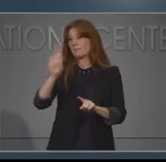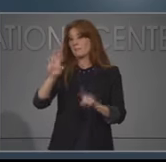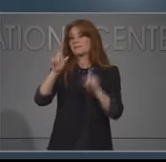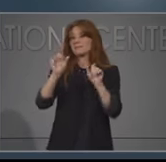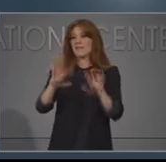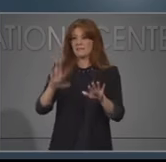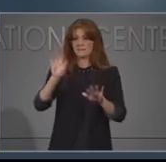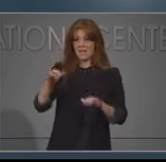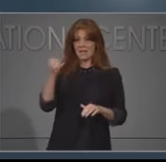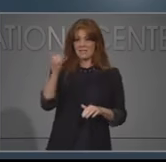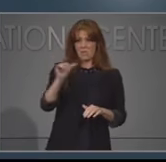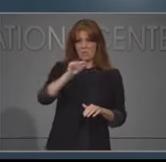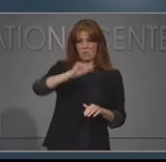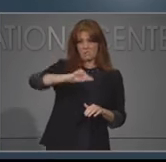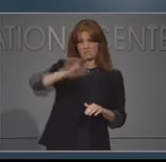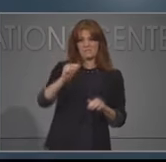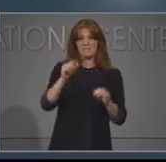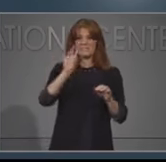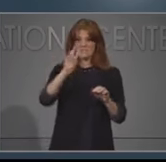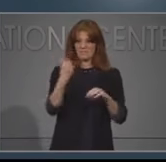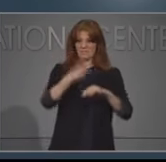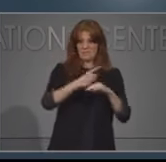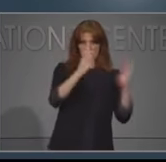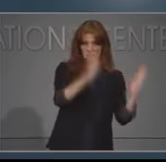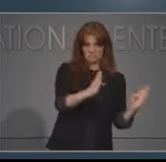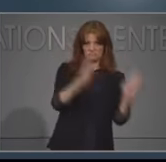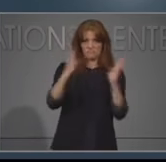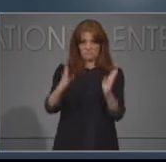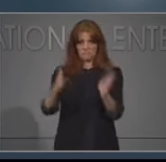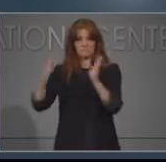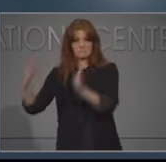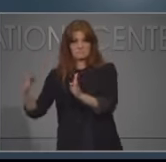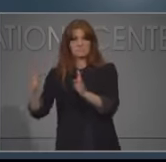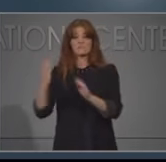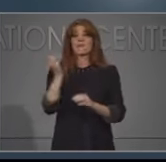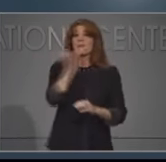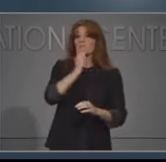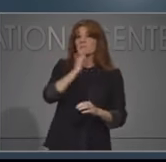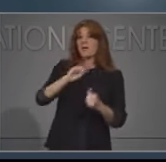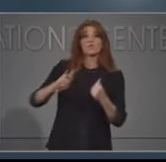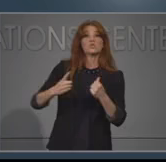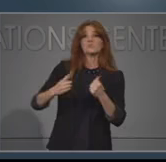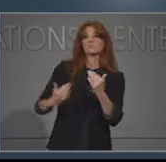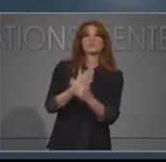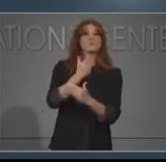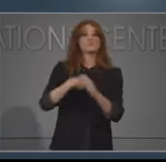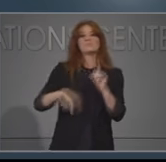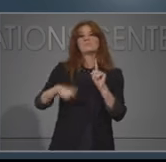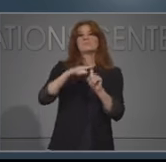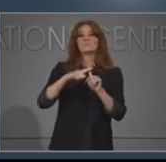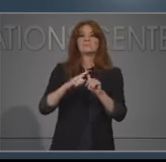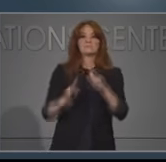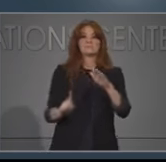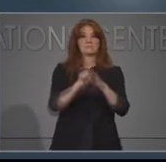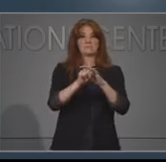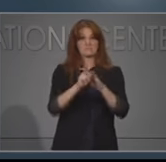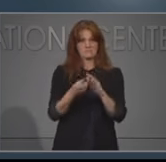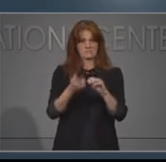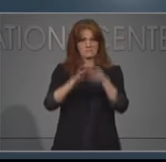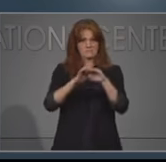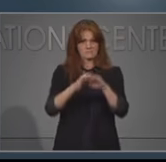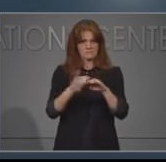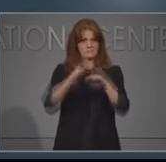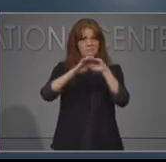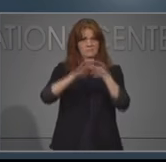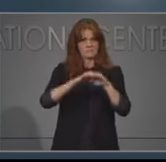the 7-day rolling average. And as you can see, our day-over-day new cases are increasing. And